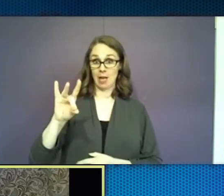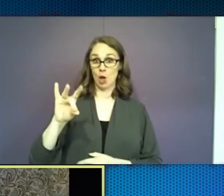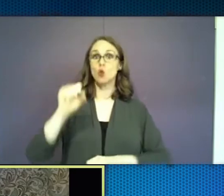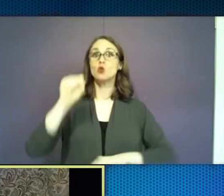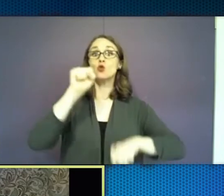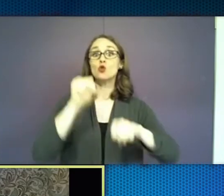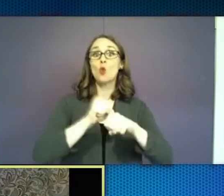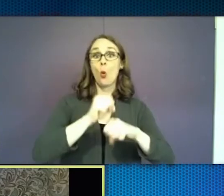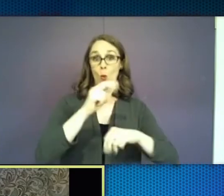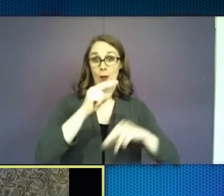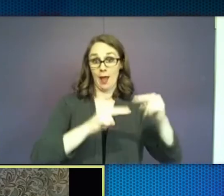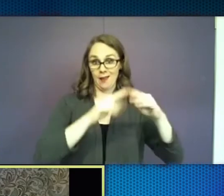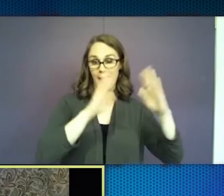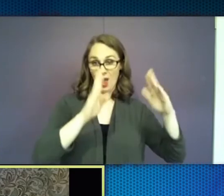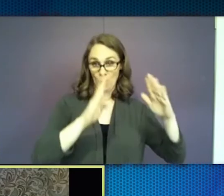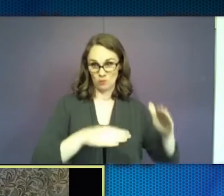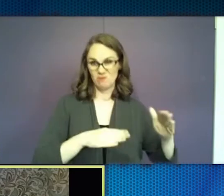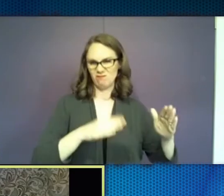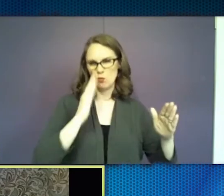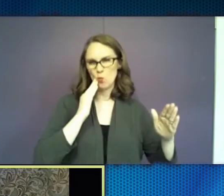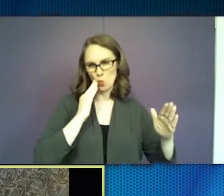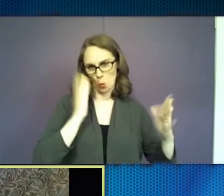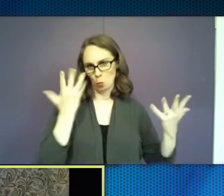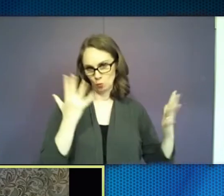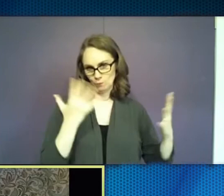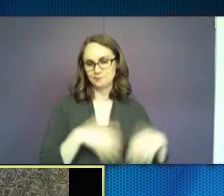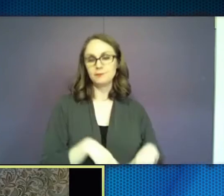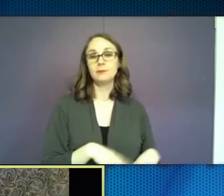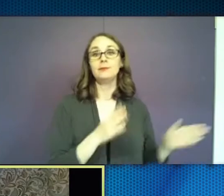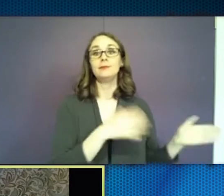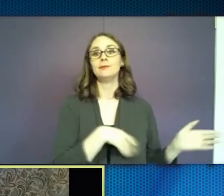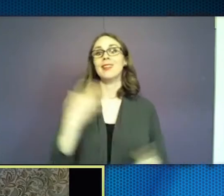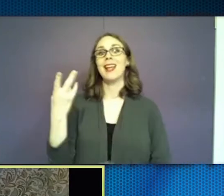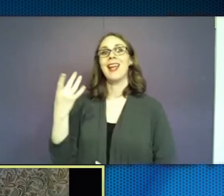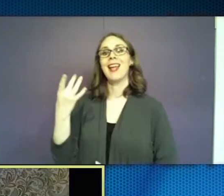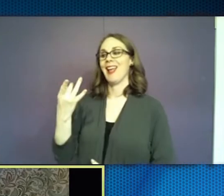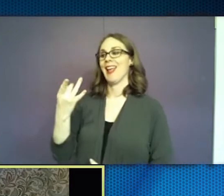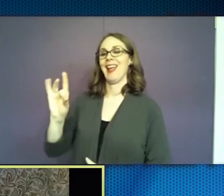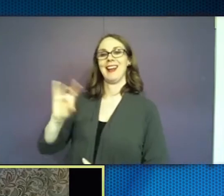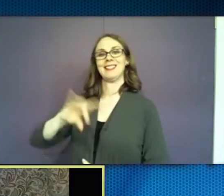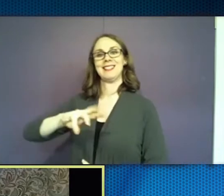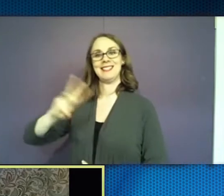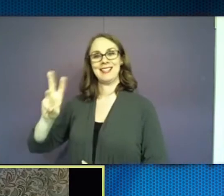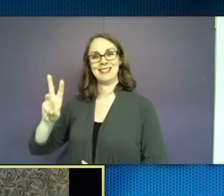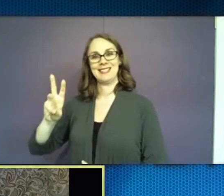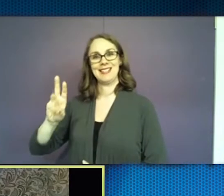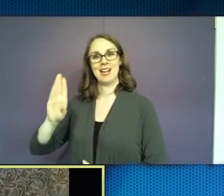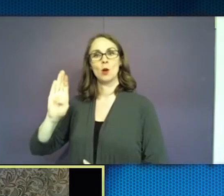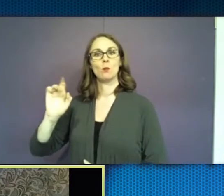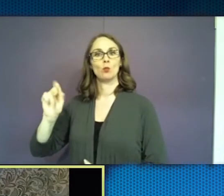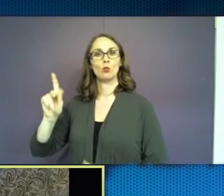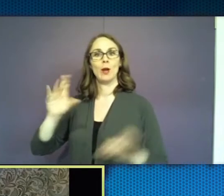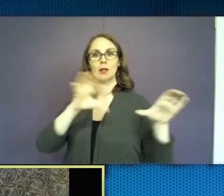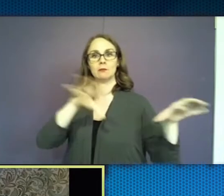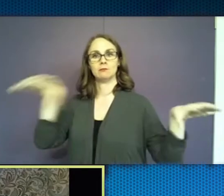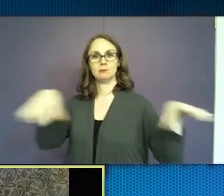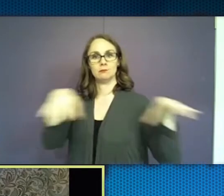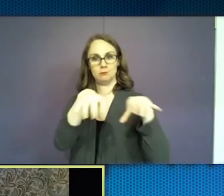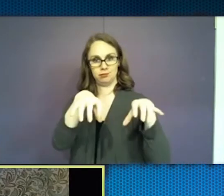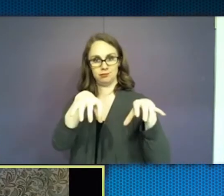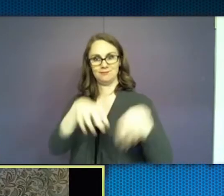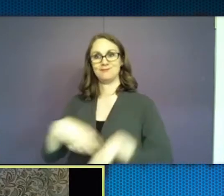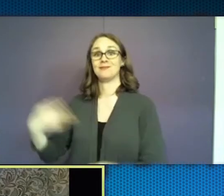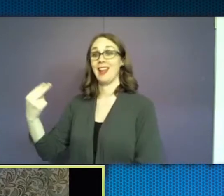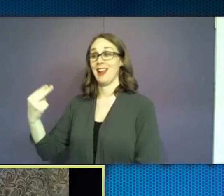which everyone is familiar with, and then an 1866 brick addition off the side. And then there's the